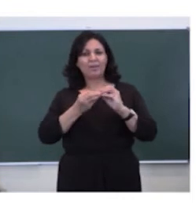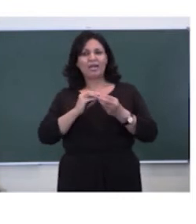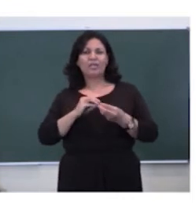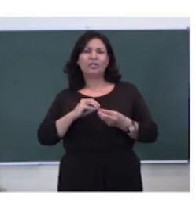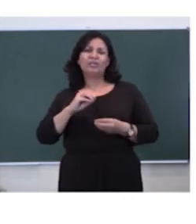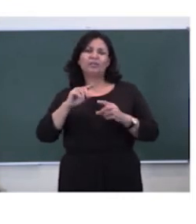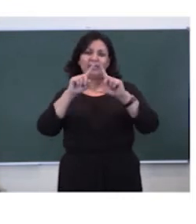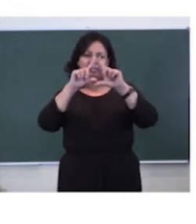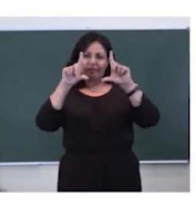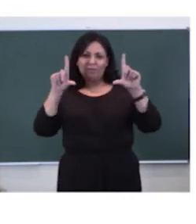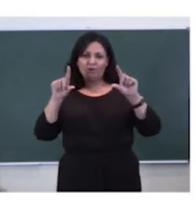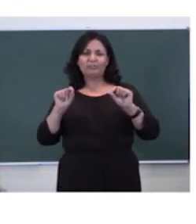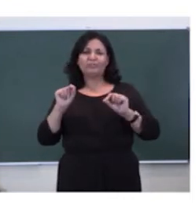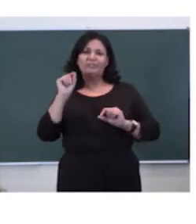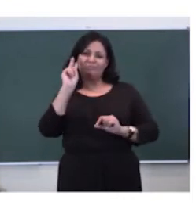that box.